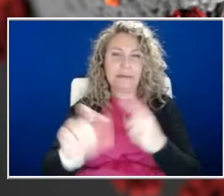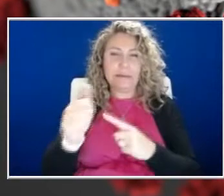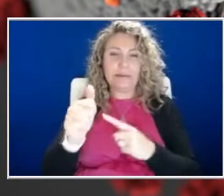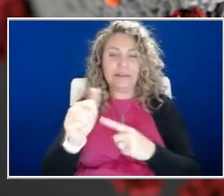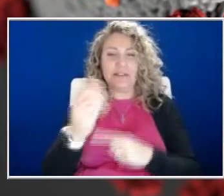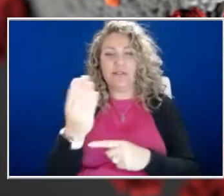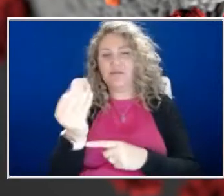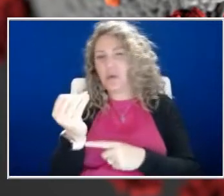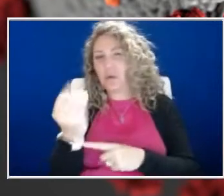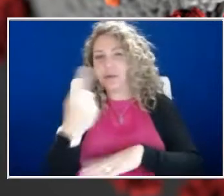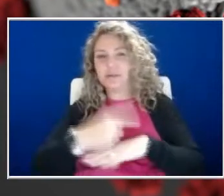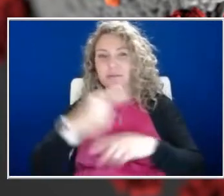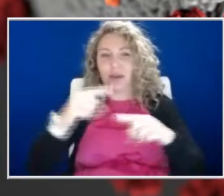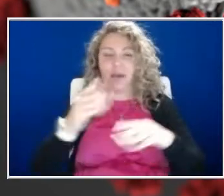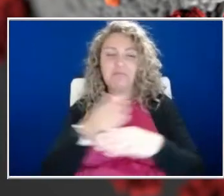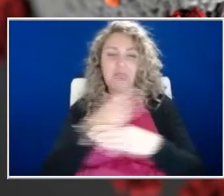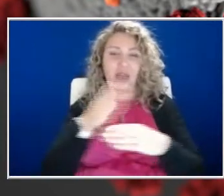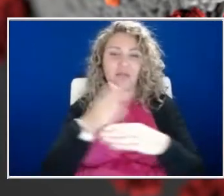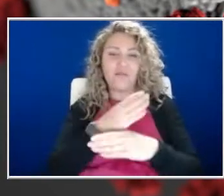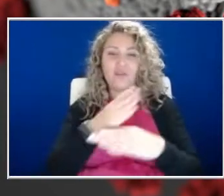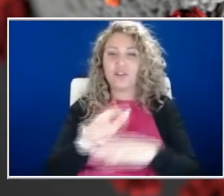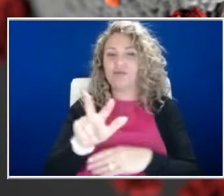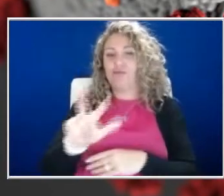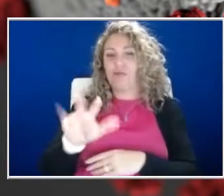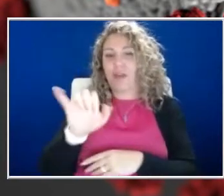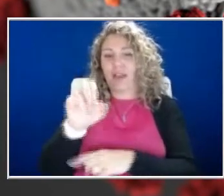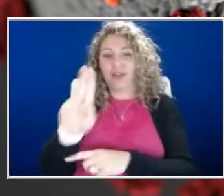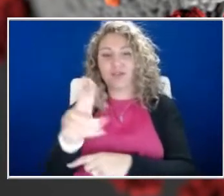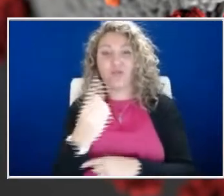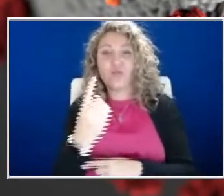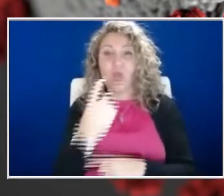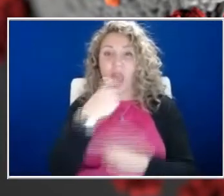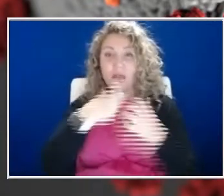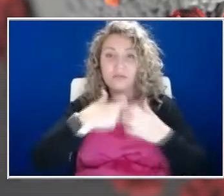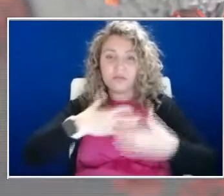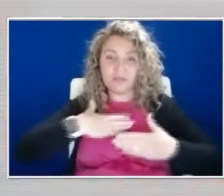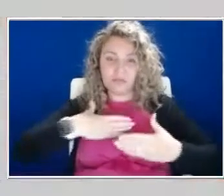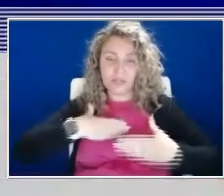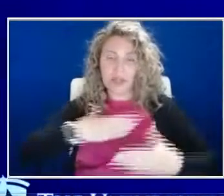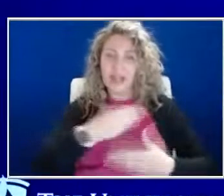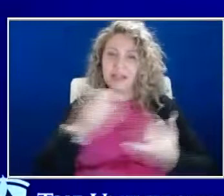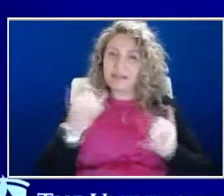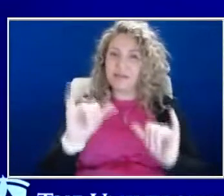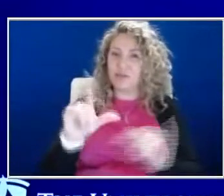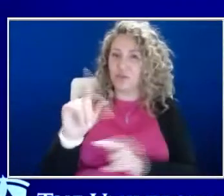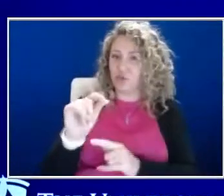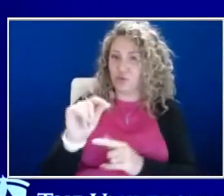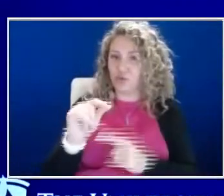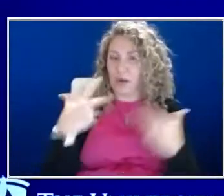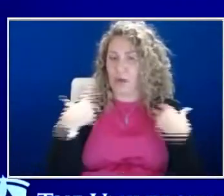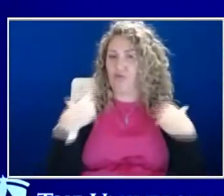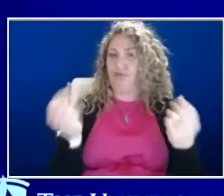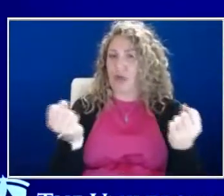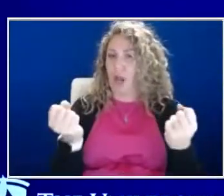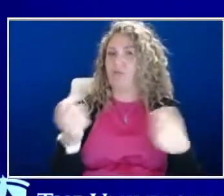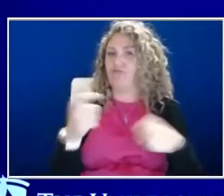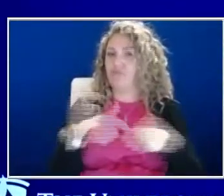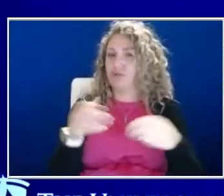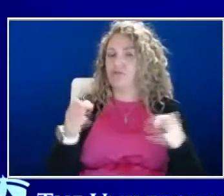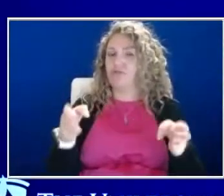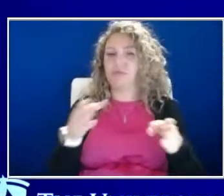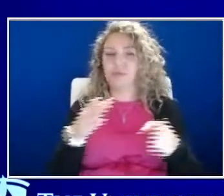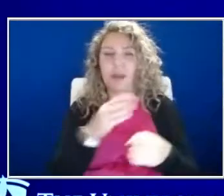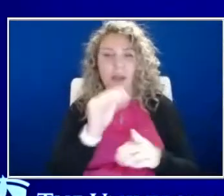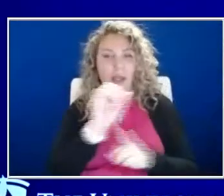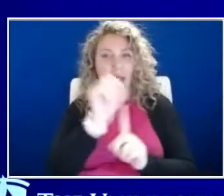the ICU and 1 on the ventilator, still 20 in that recovery period. But again, as we know, nationally, cases are going down, but still the running